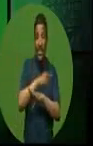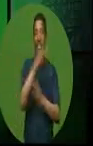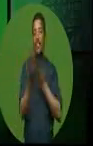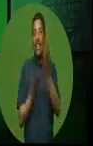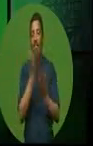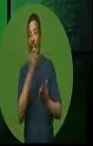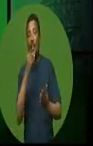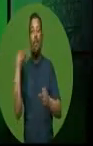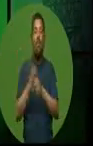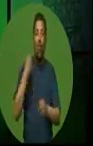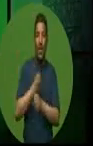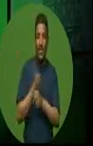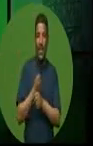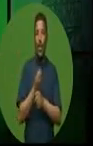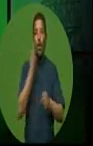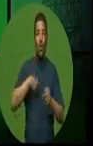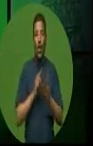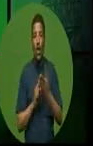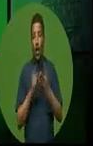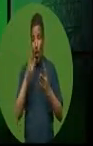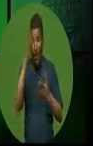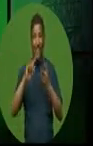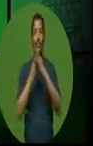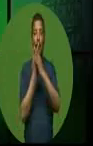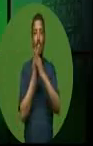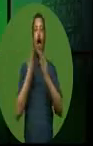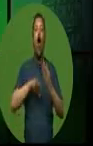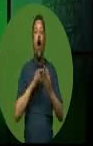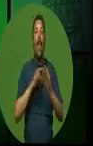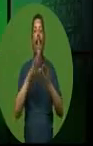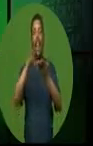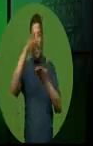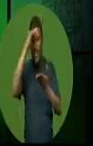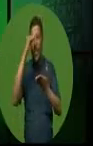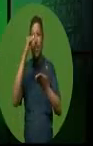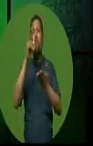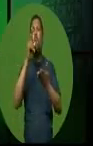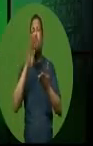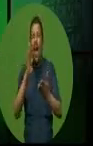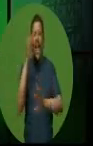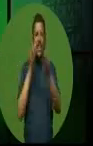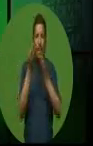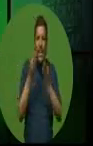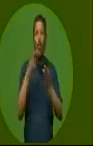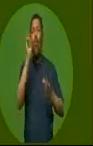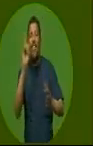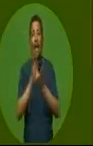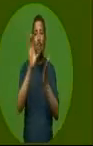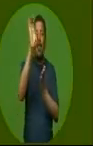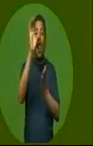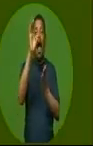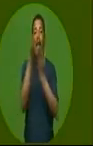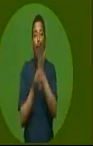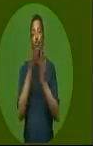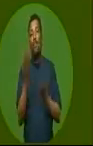and performance. We will start our lesson by explaining what capital account balance means.